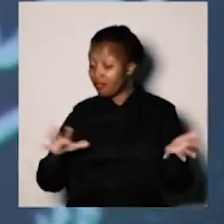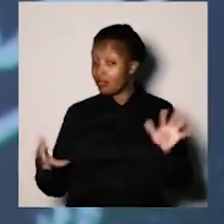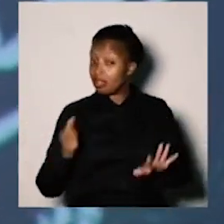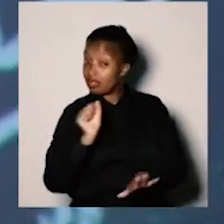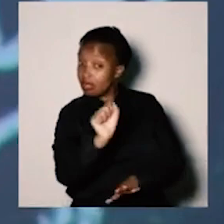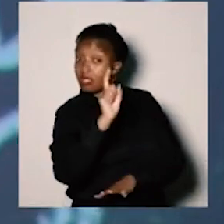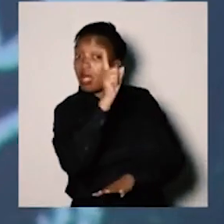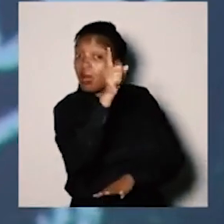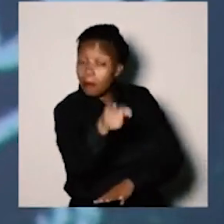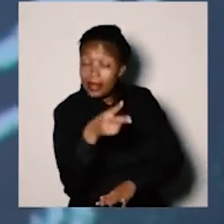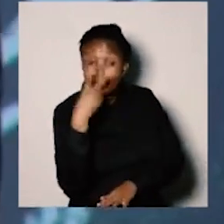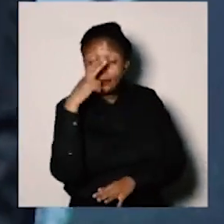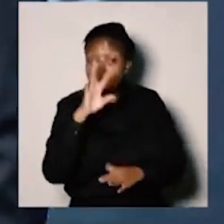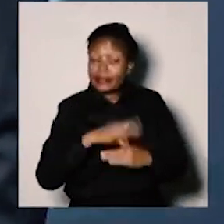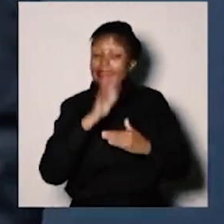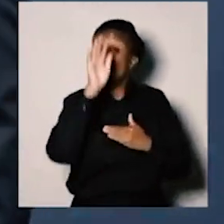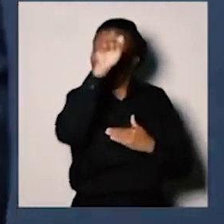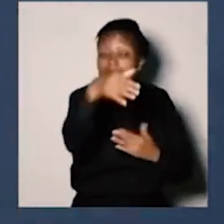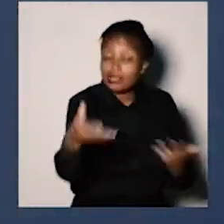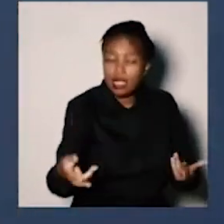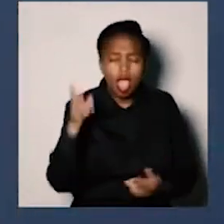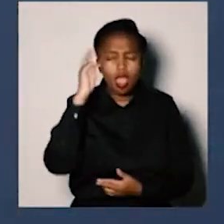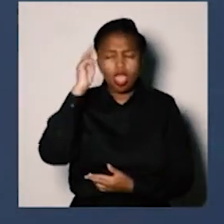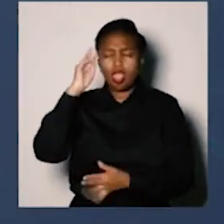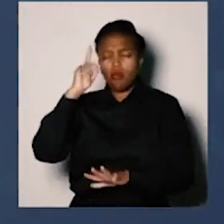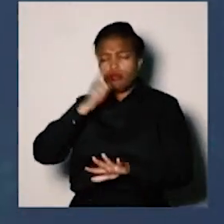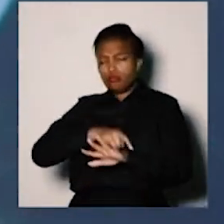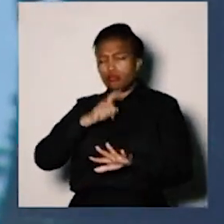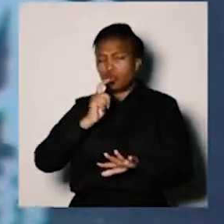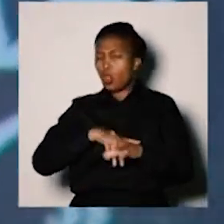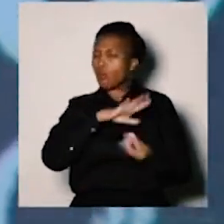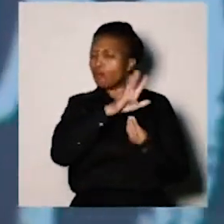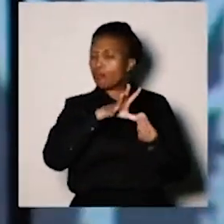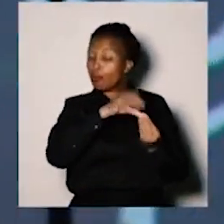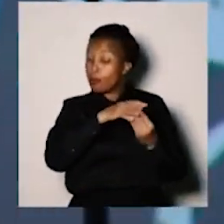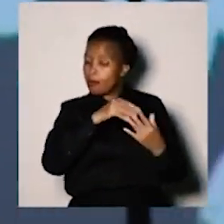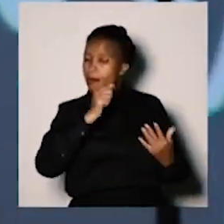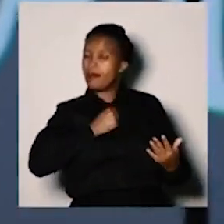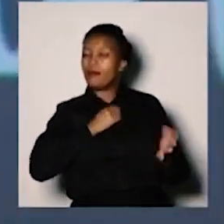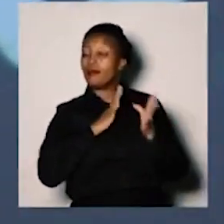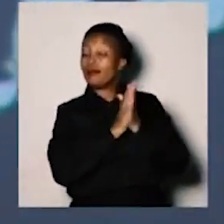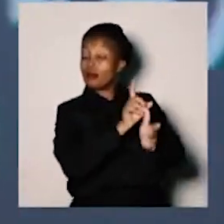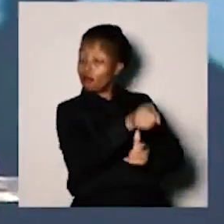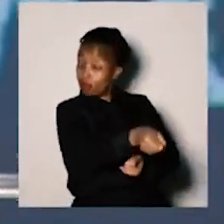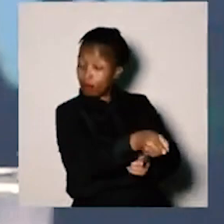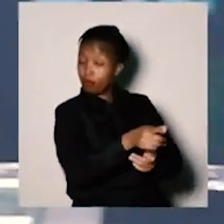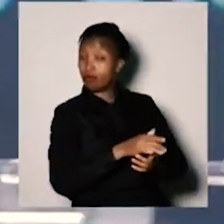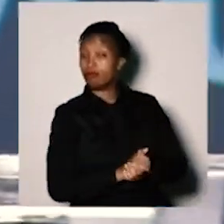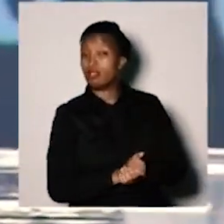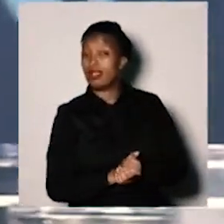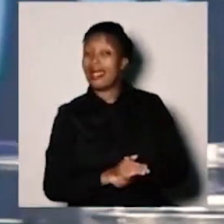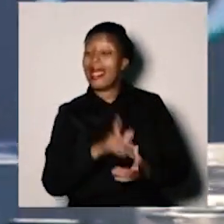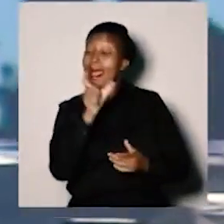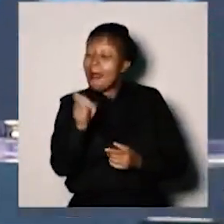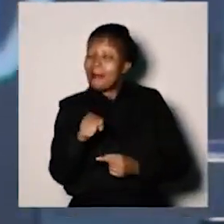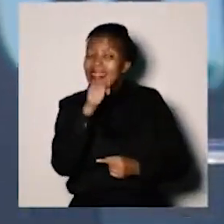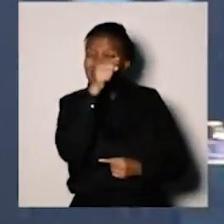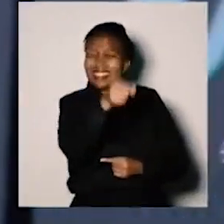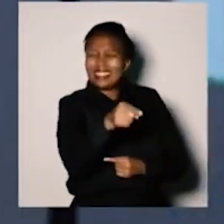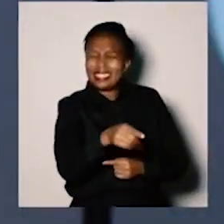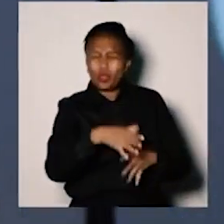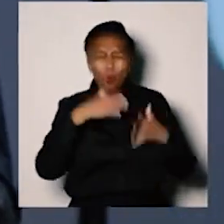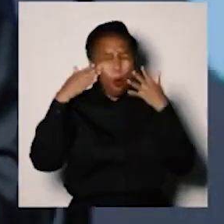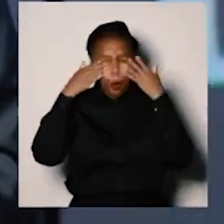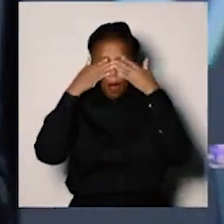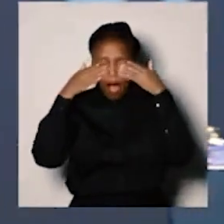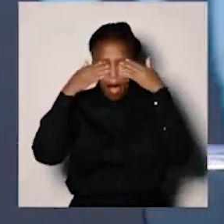But you see the other side. I remember the one relative we went to pray for, Lima Bishop. This person would even rub their